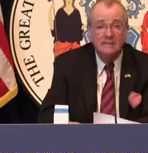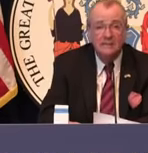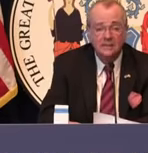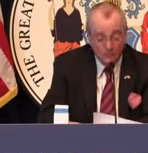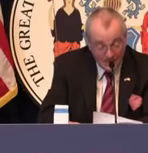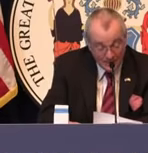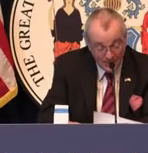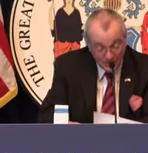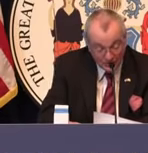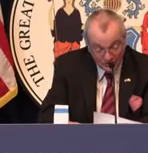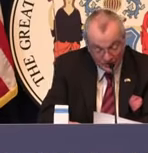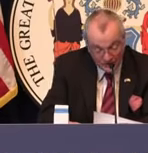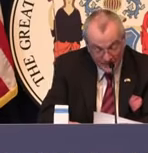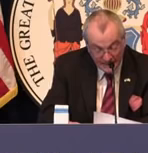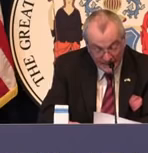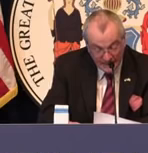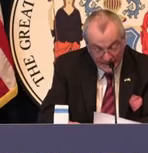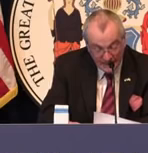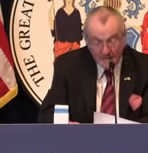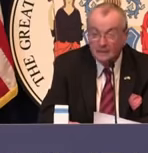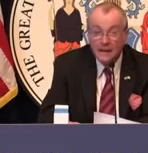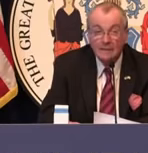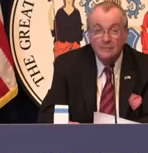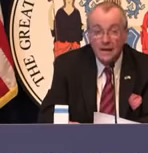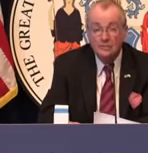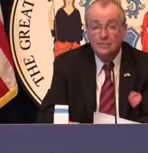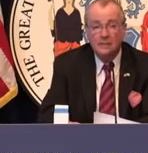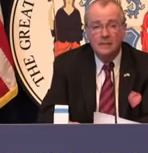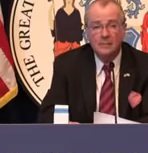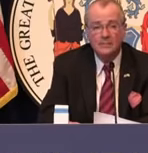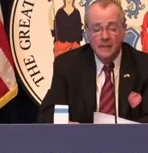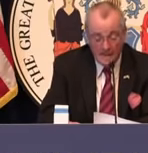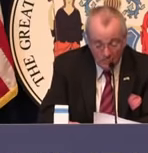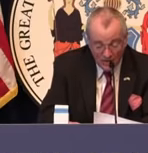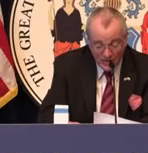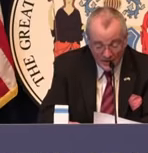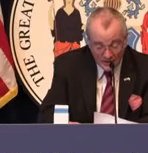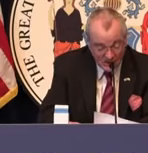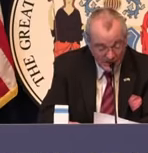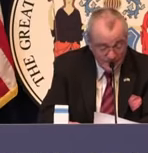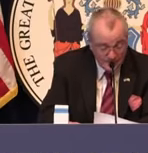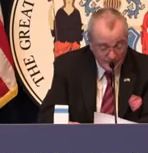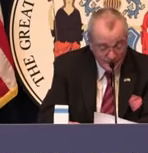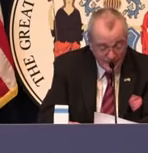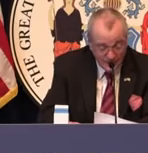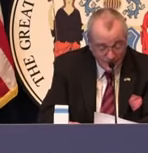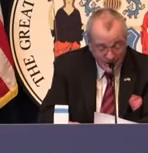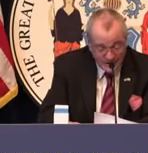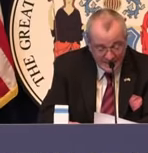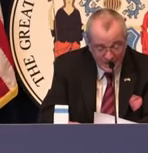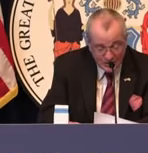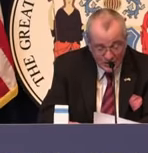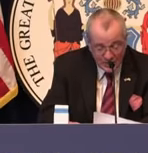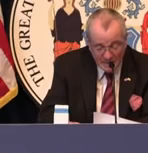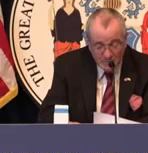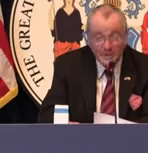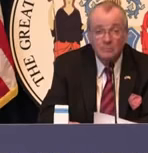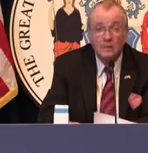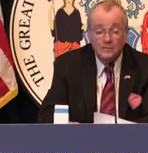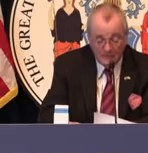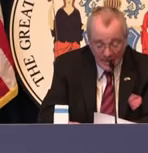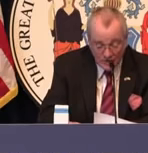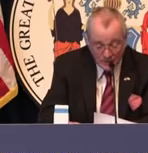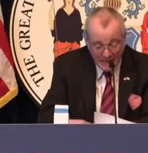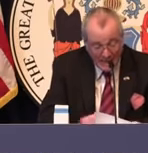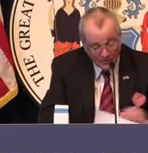meet their obligations. It could not possibly come at a more vital time, with recommendations we can put